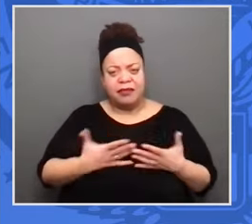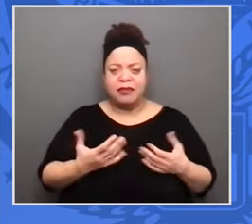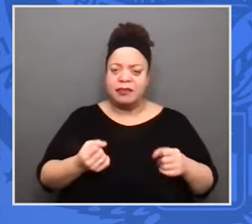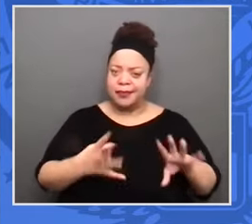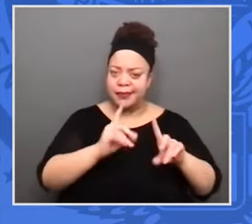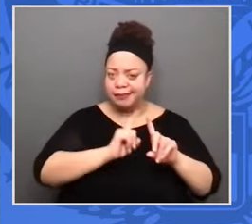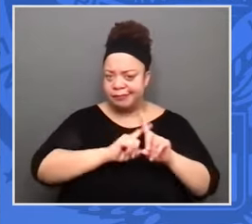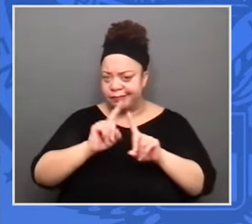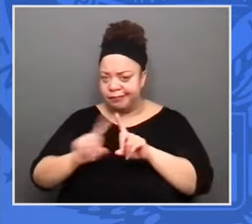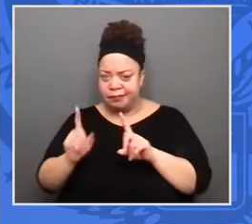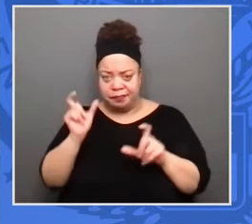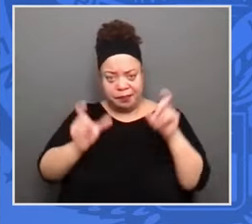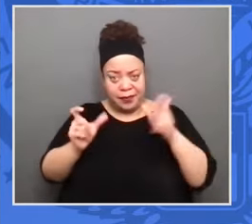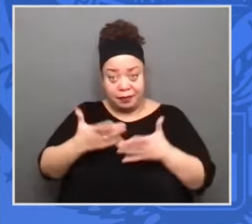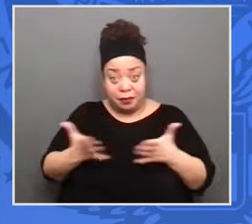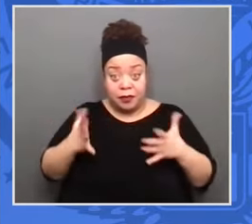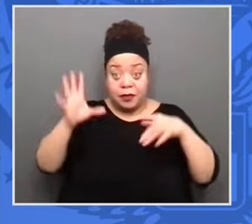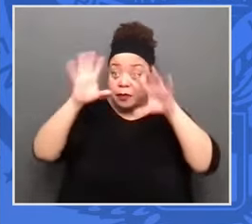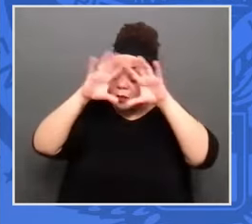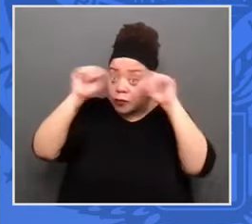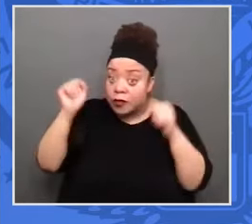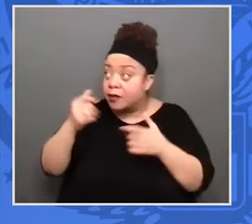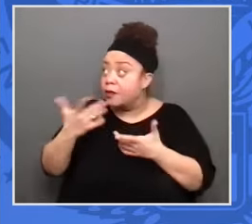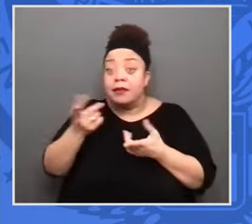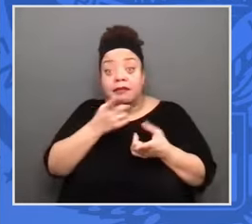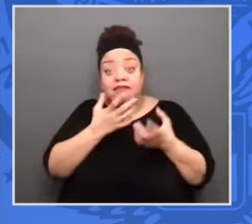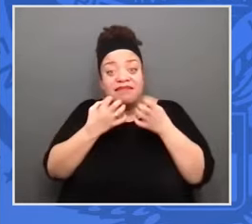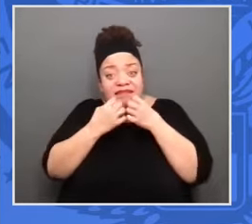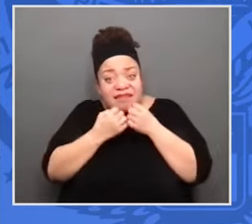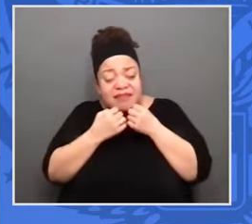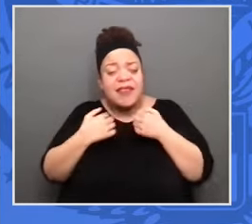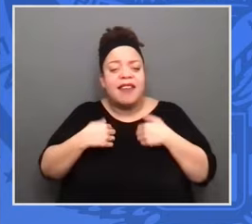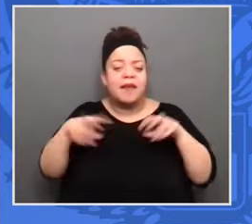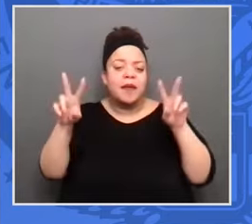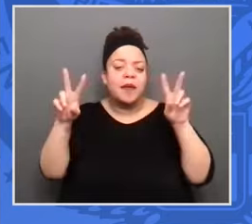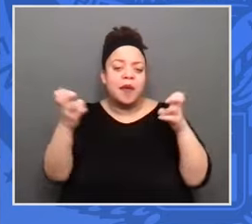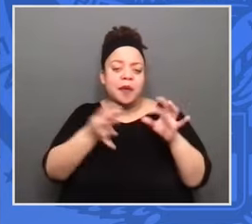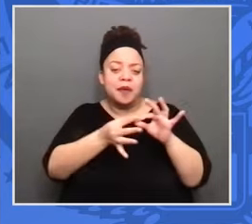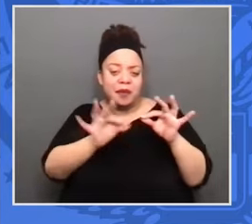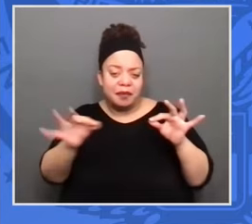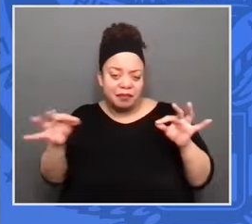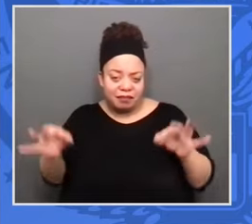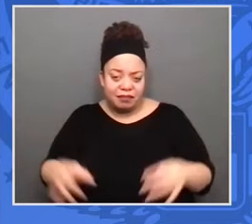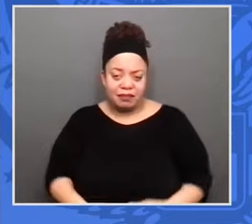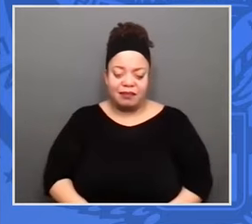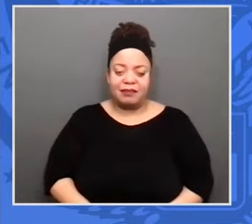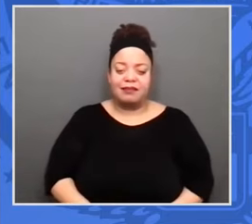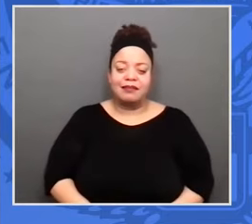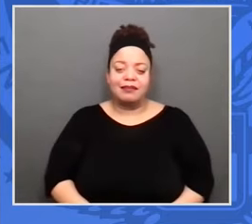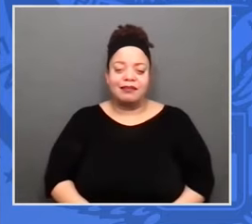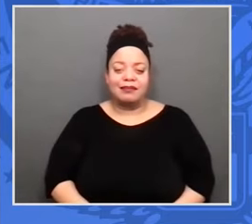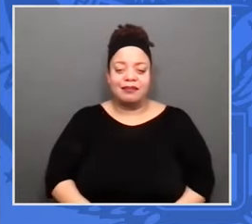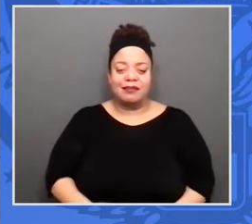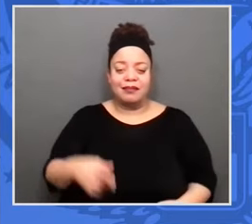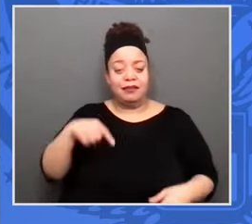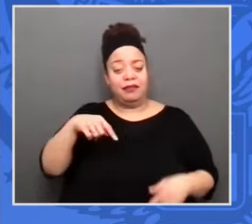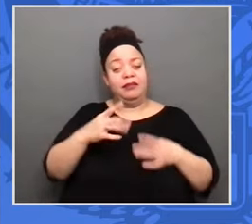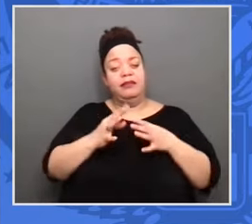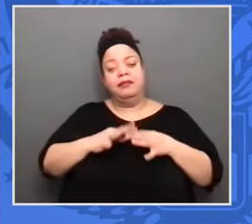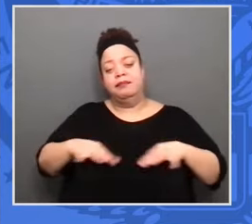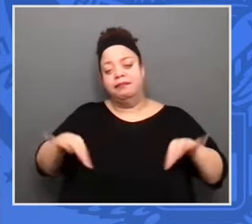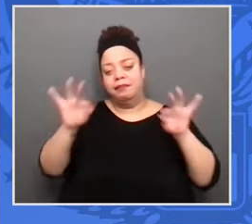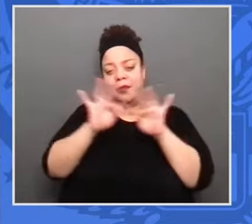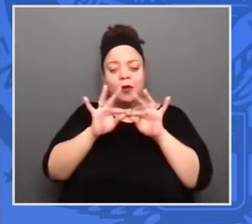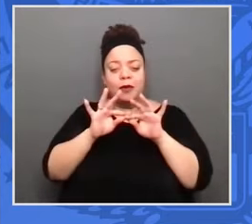has frequently quoted one poem of his for its particular relevance, inspiring him to declare that this is our moment